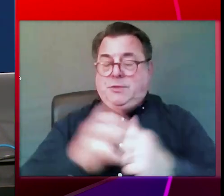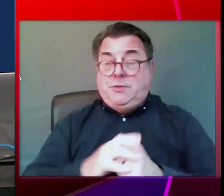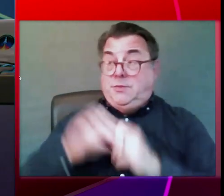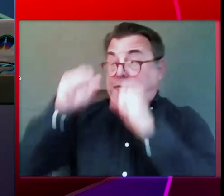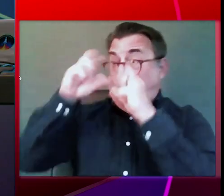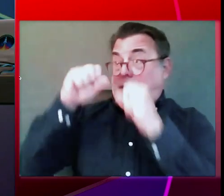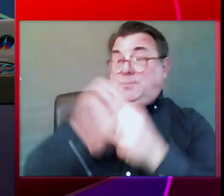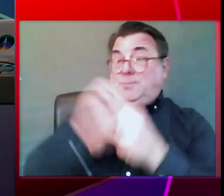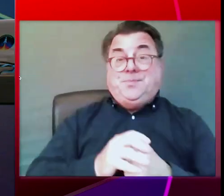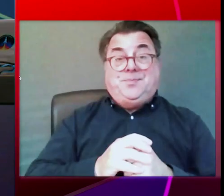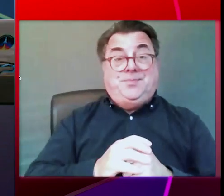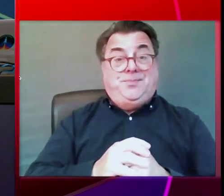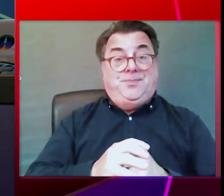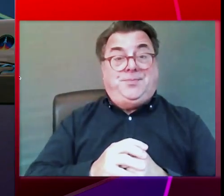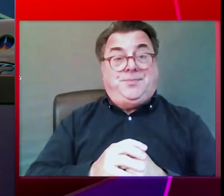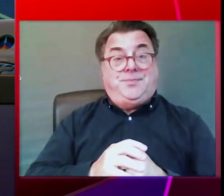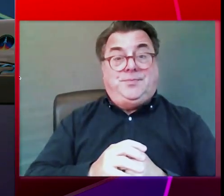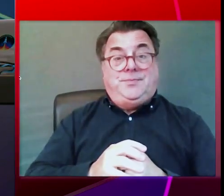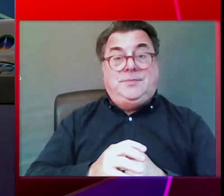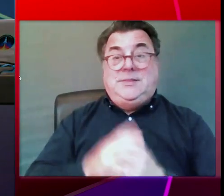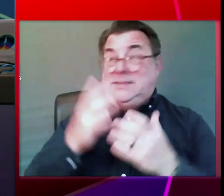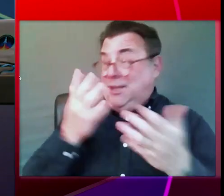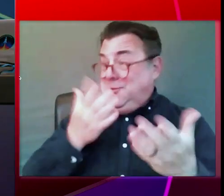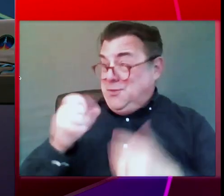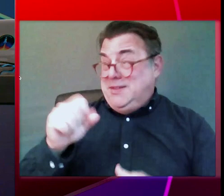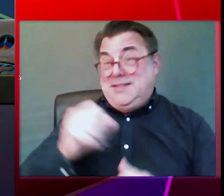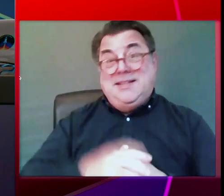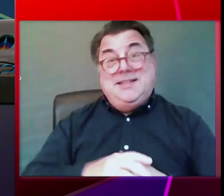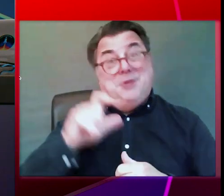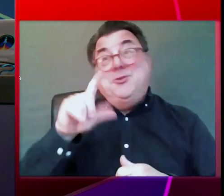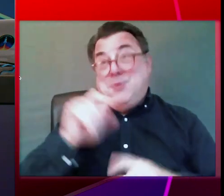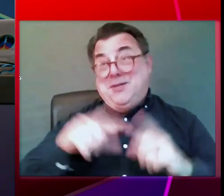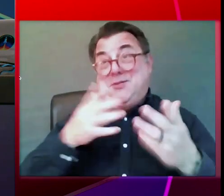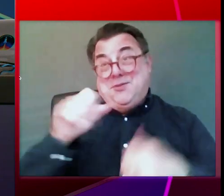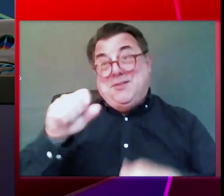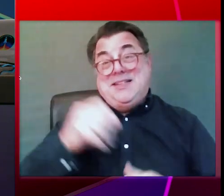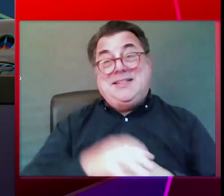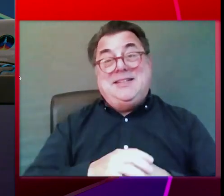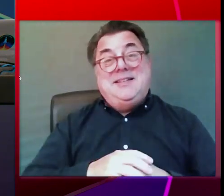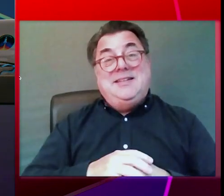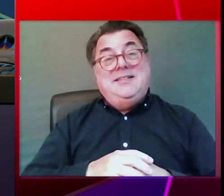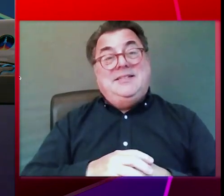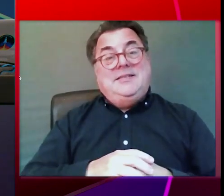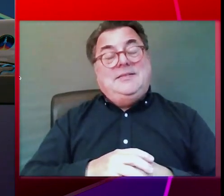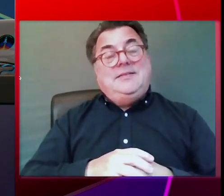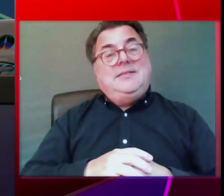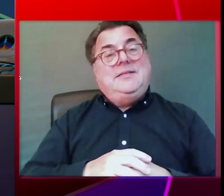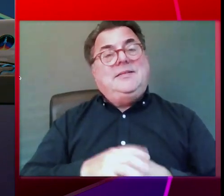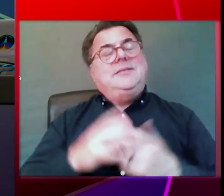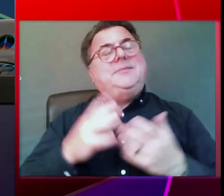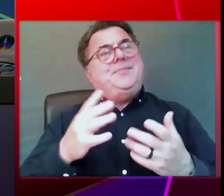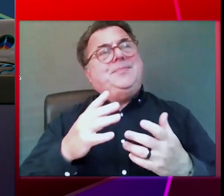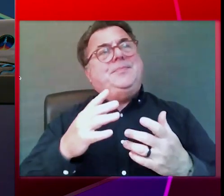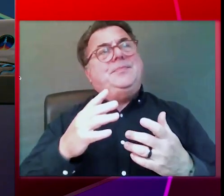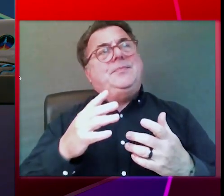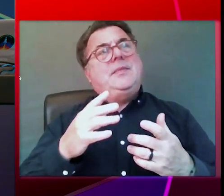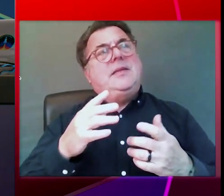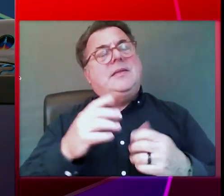lot of services. That is a lot of services. So, we're talking XKS today,